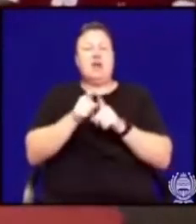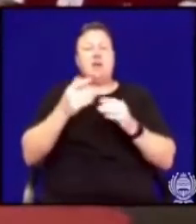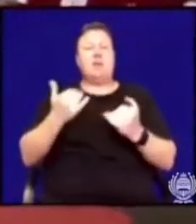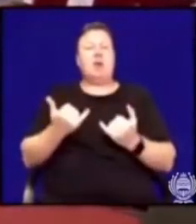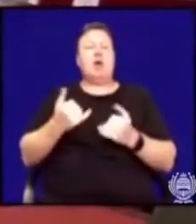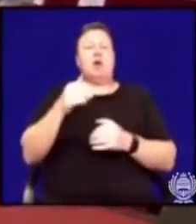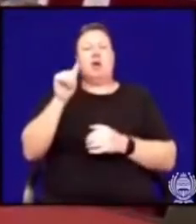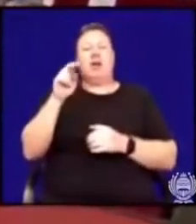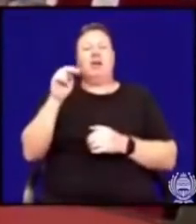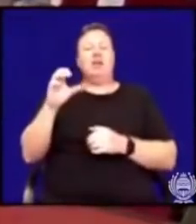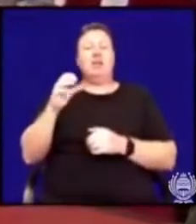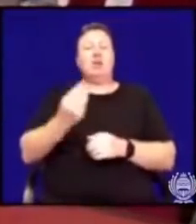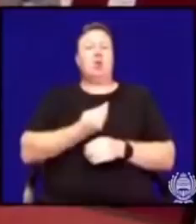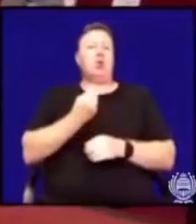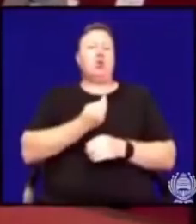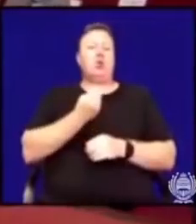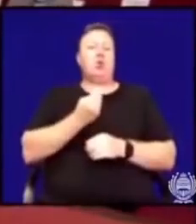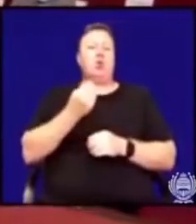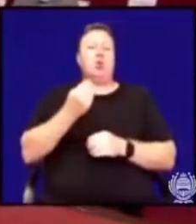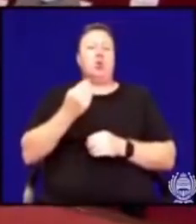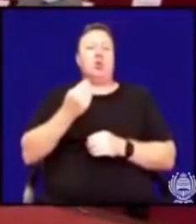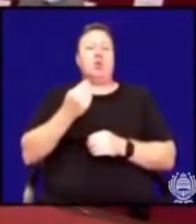as confused as its mother body.